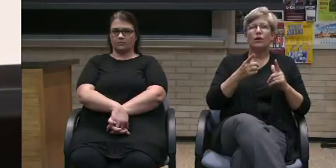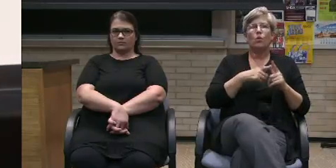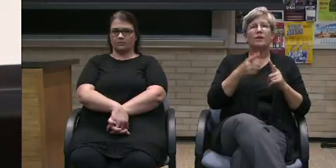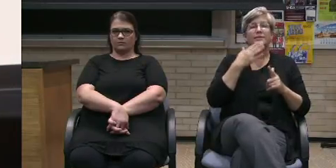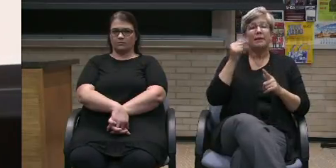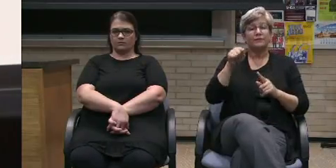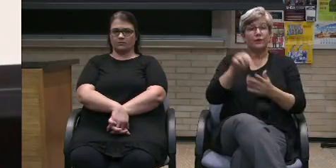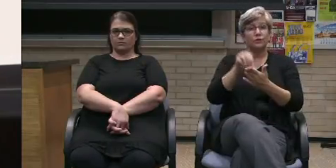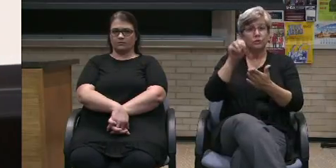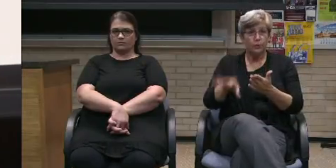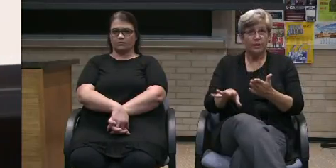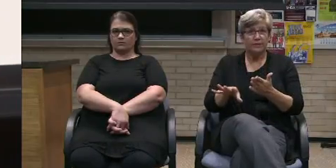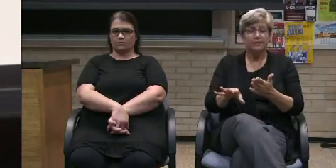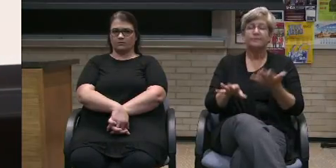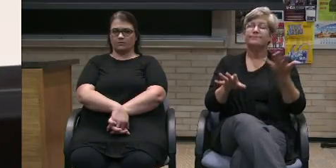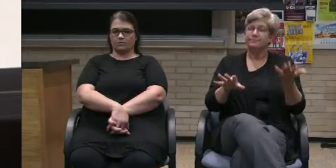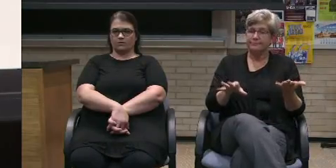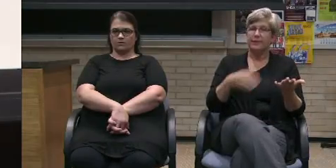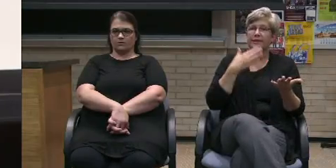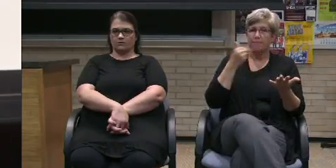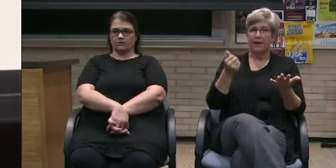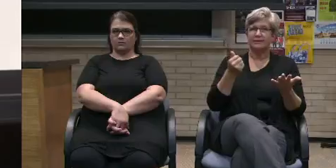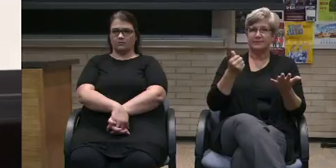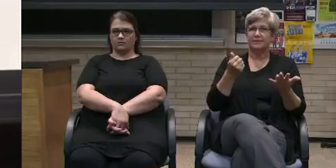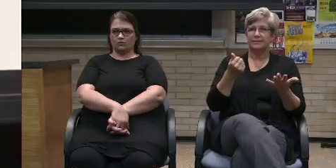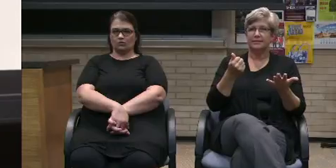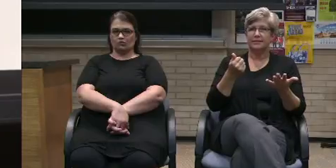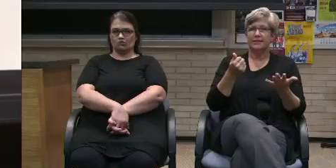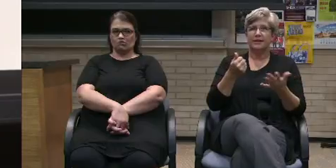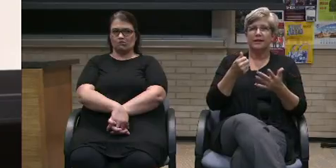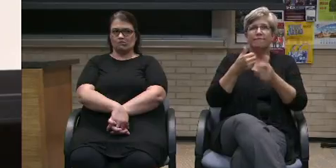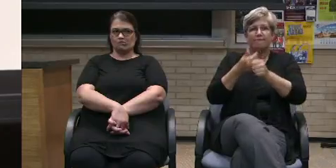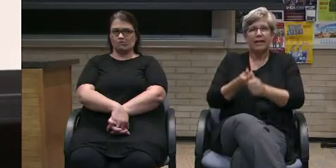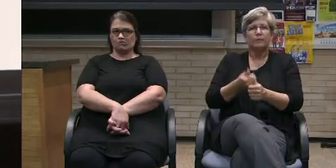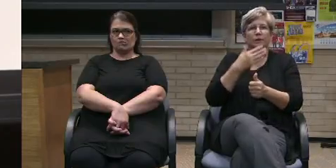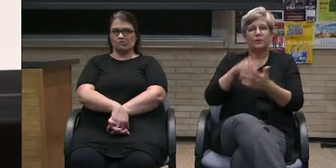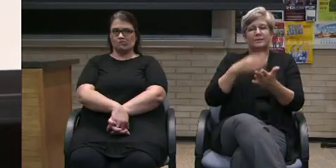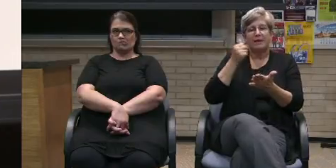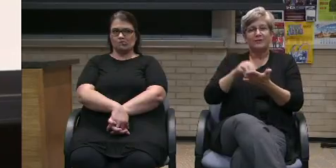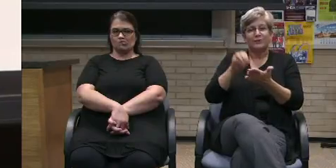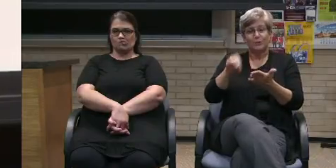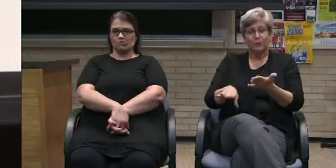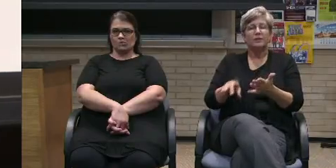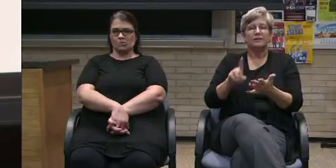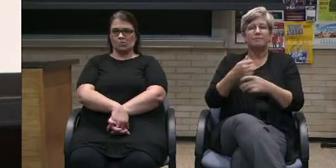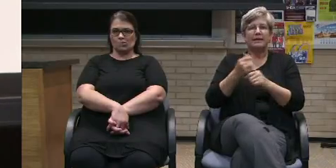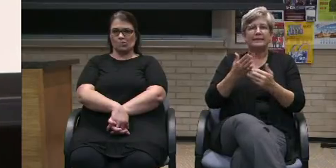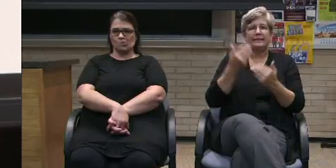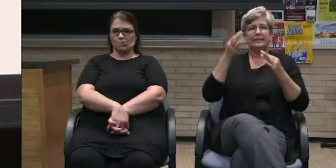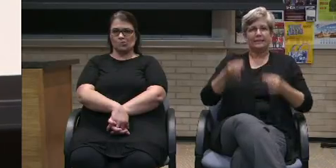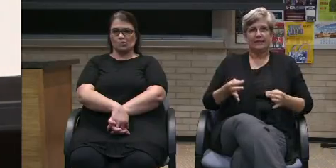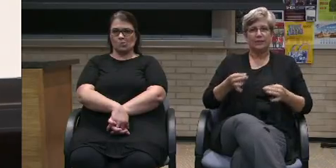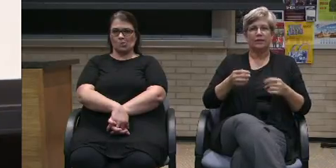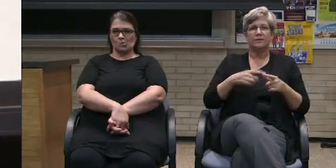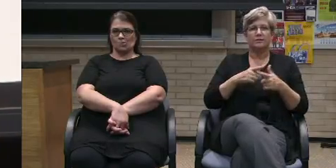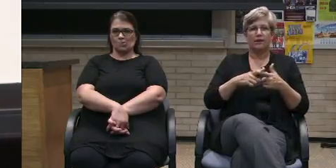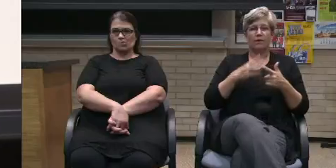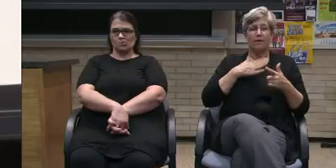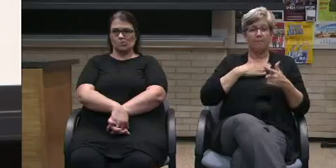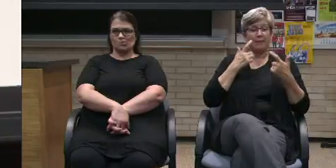best? The best solutions become so much clearer, or the choices, you know, the few choices. And so I think my